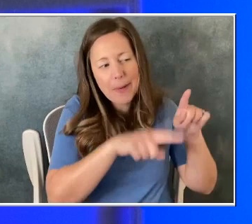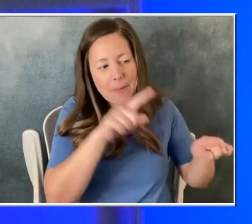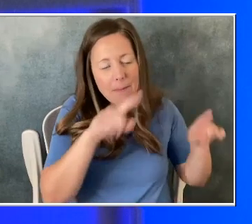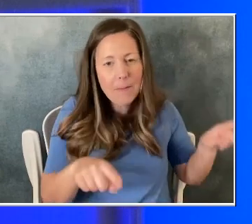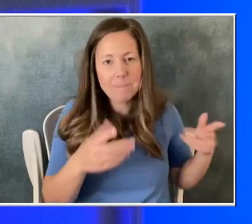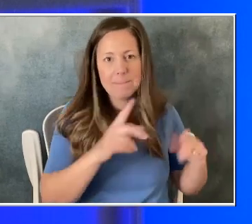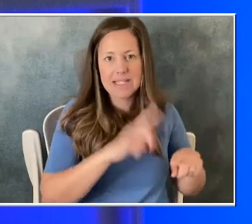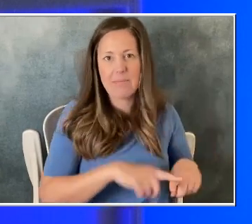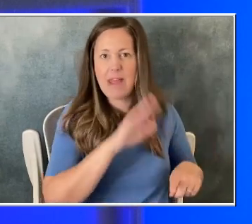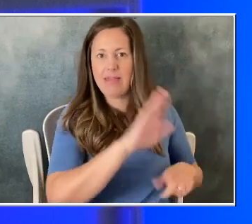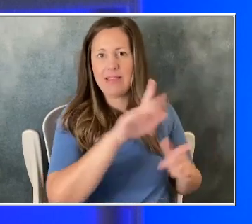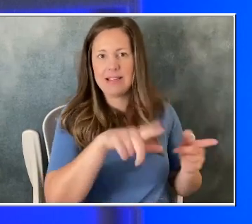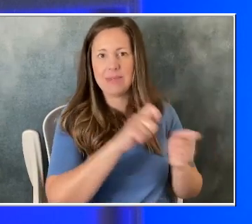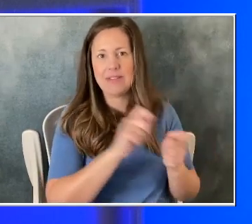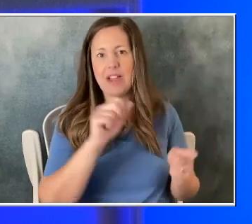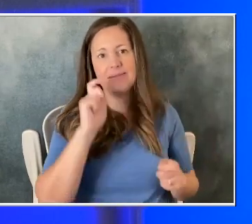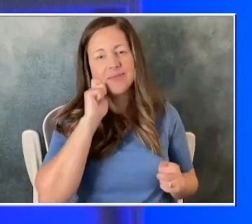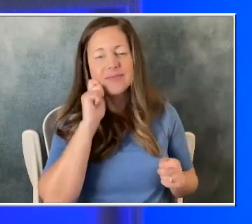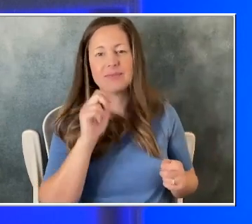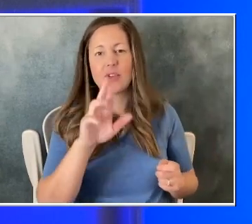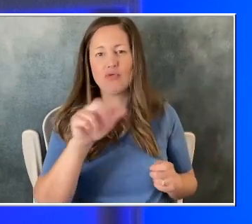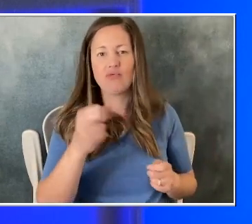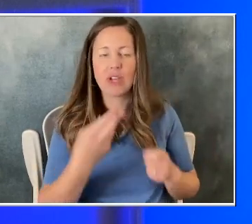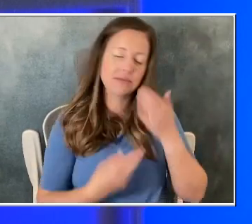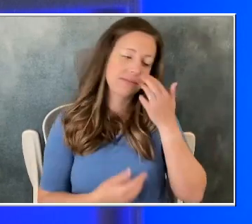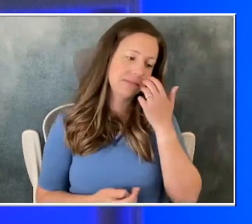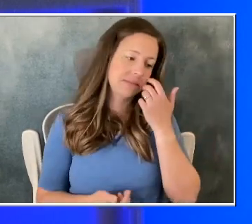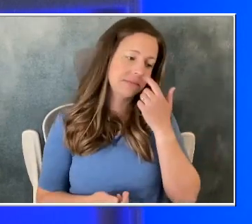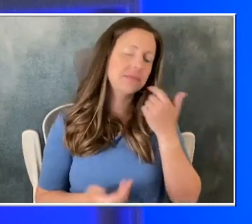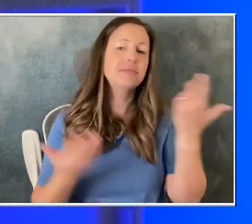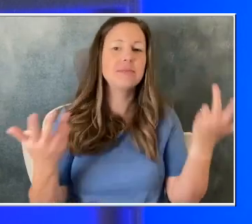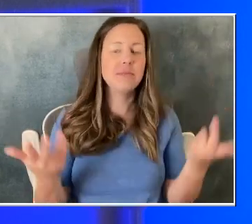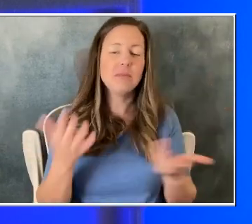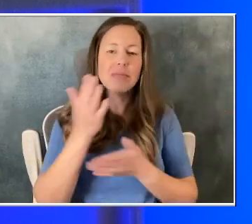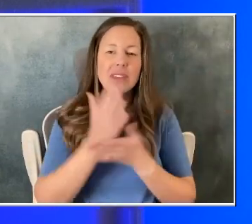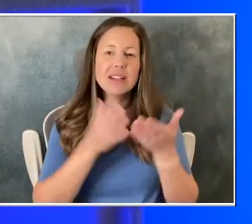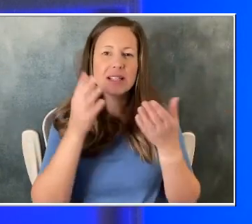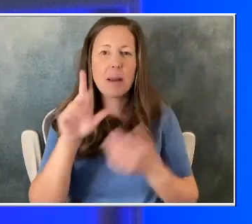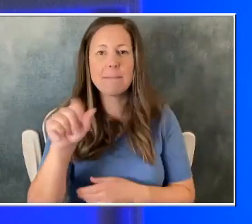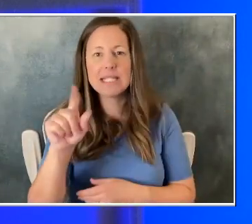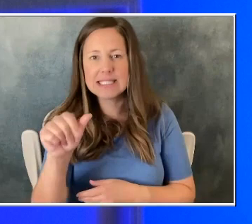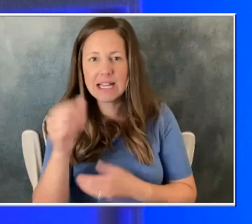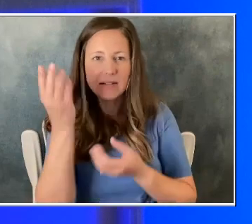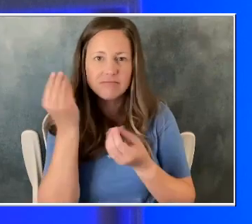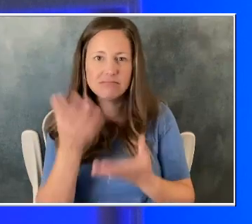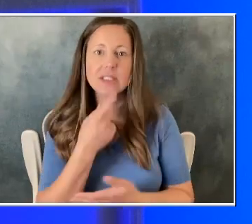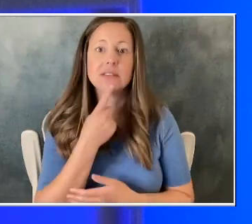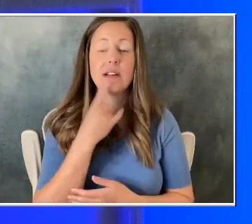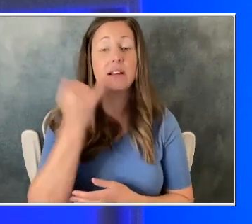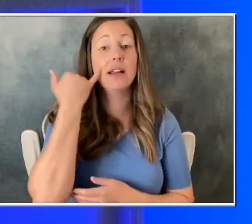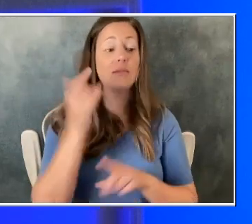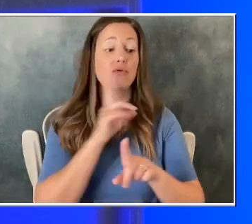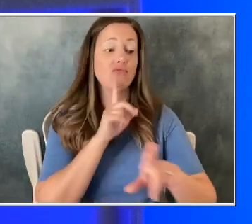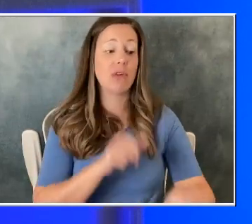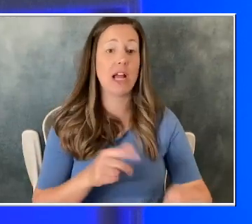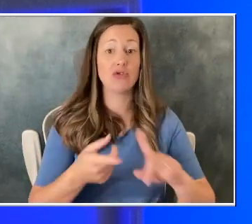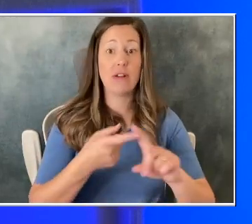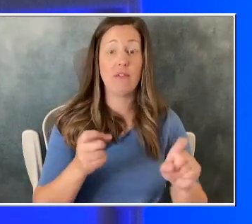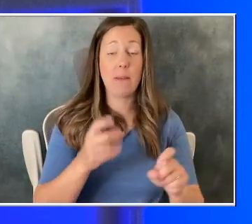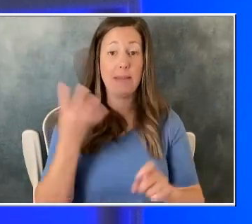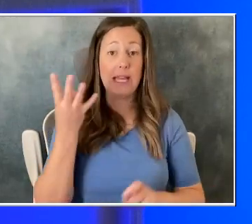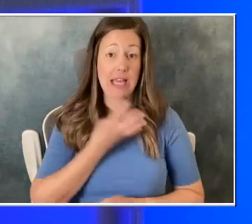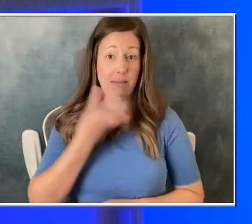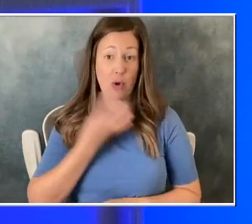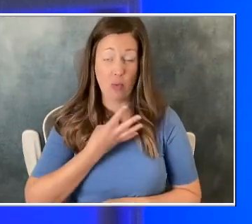that, there is some data out there that suggests that people who actually get a reaction from the chemotherapy, these targeted